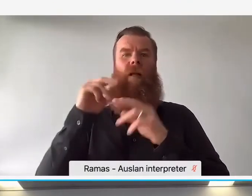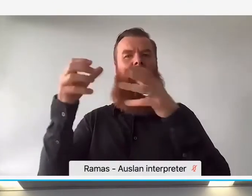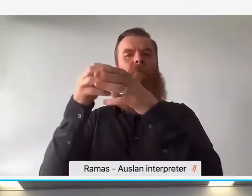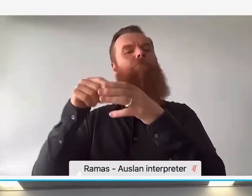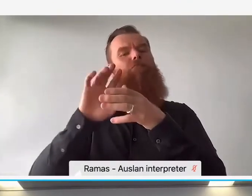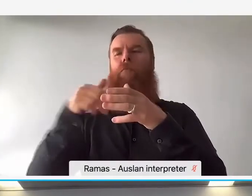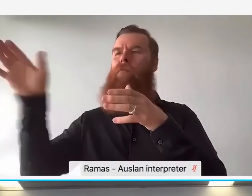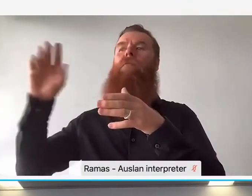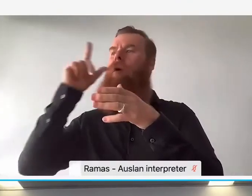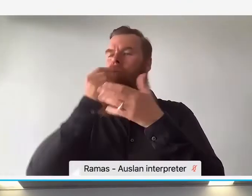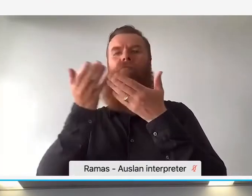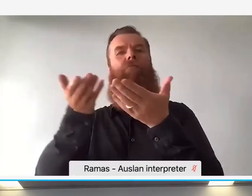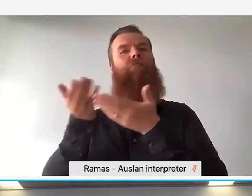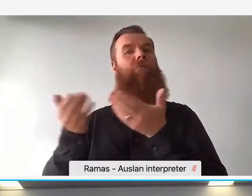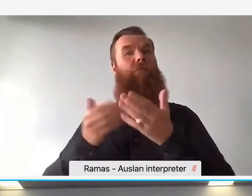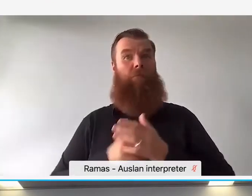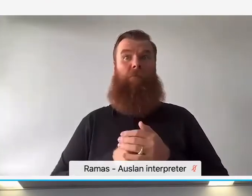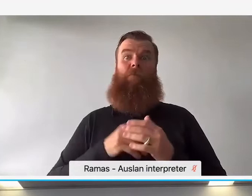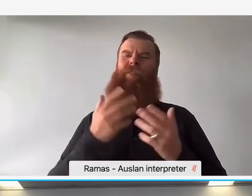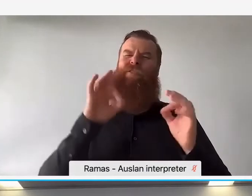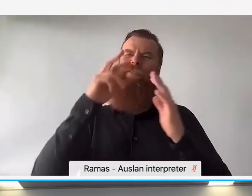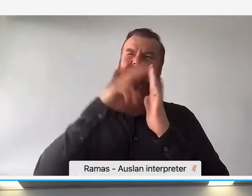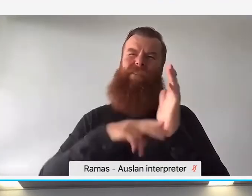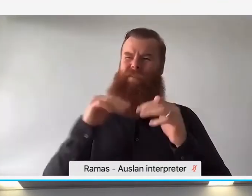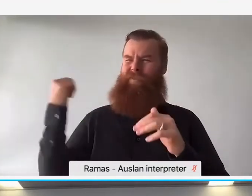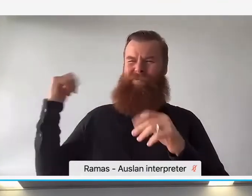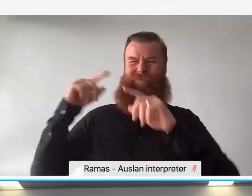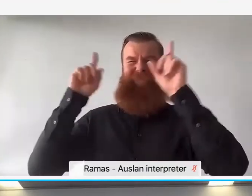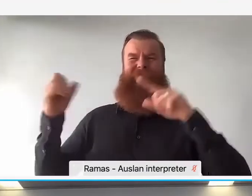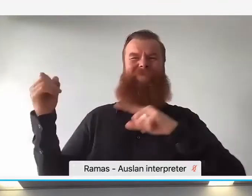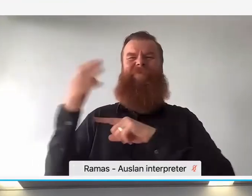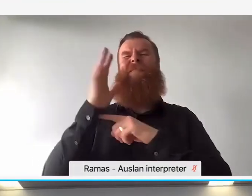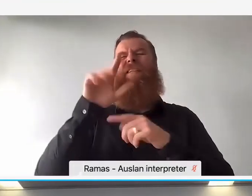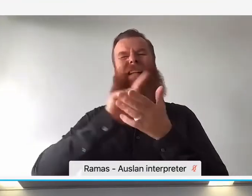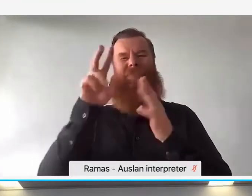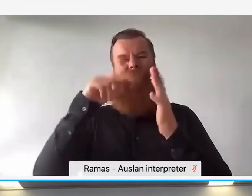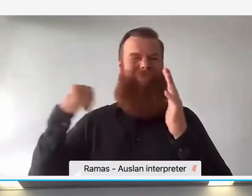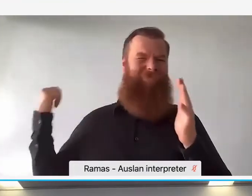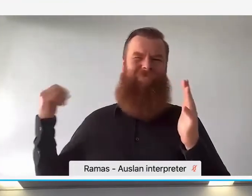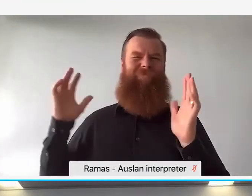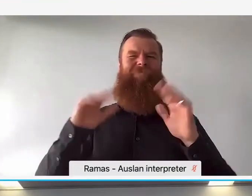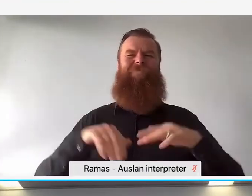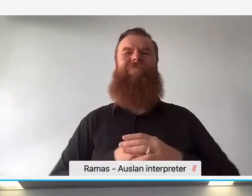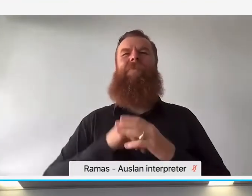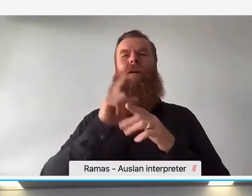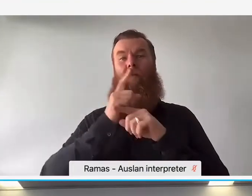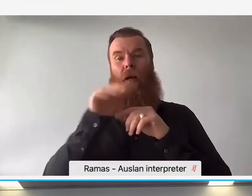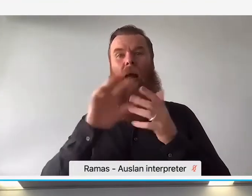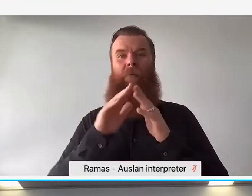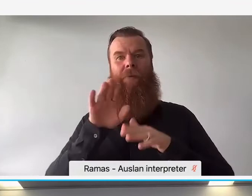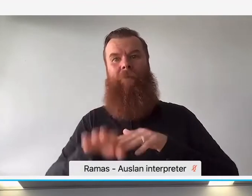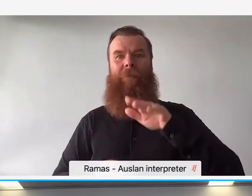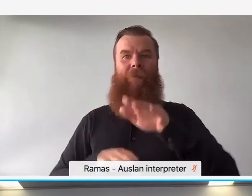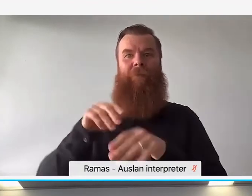I'm not going to read this one, it's for looking at later, but just to highlight the steps to take on the path to get to